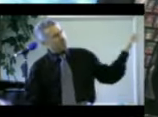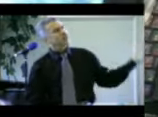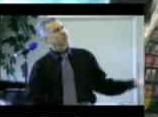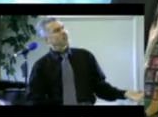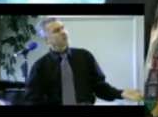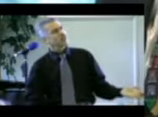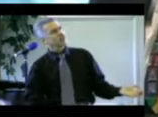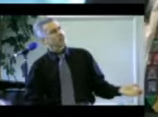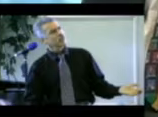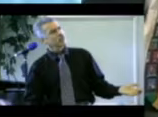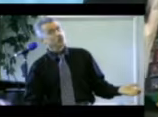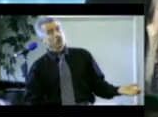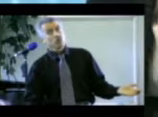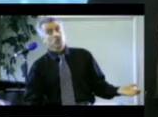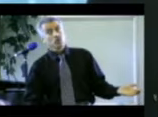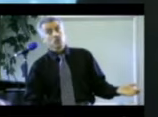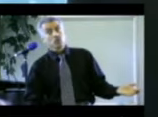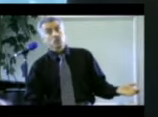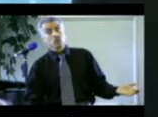guy?"